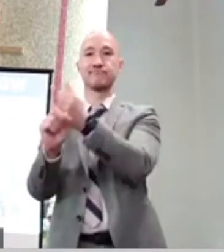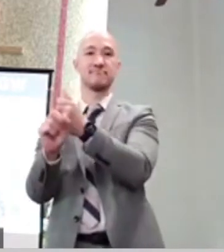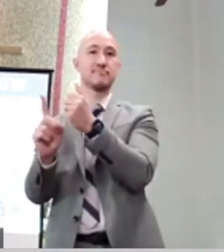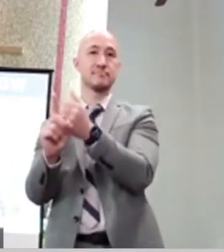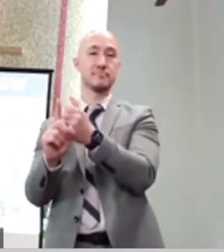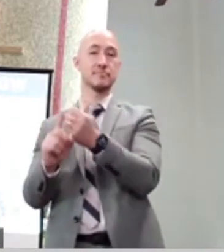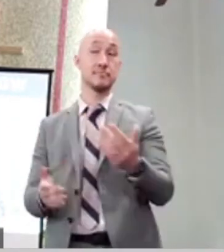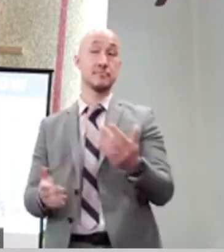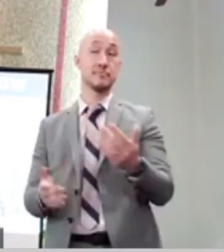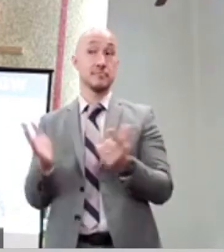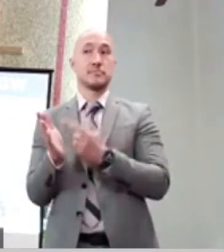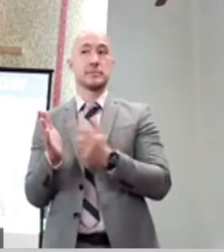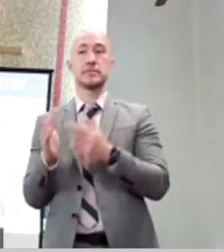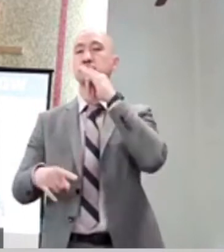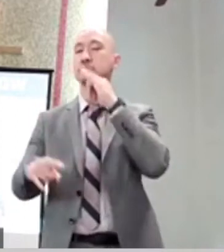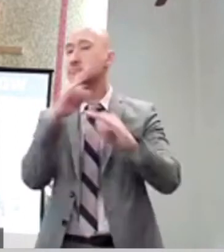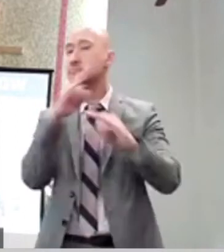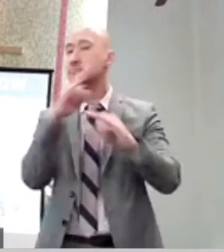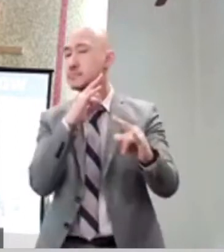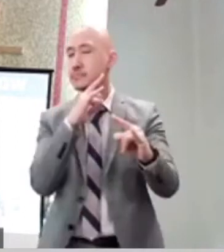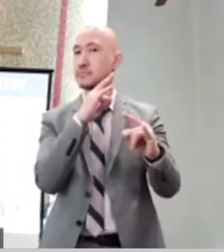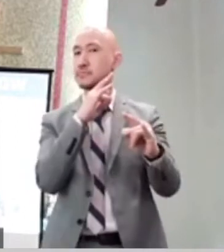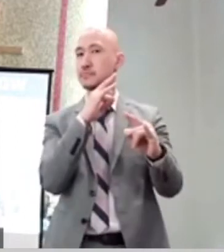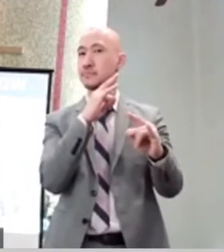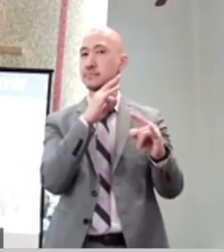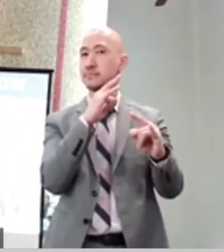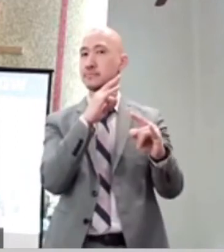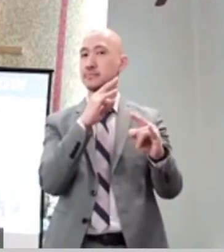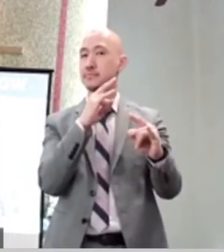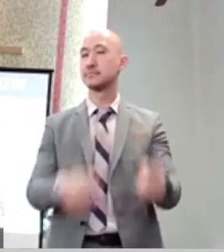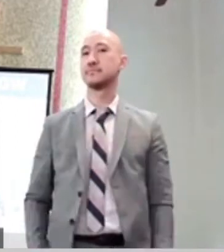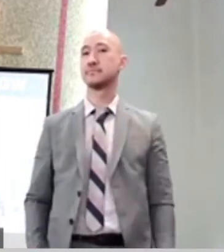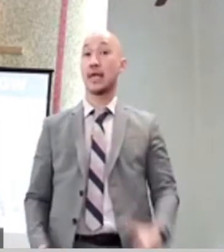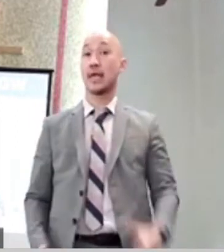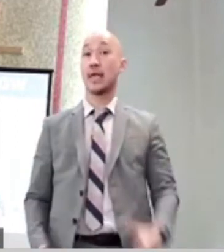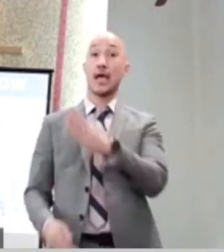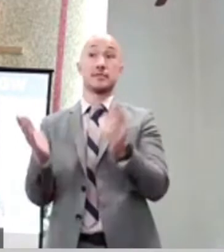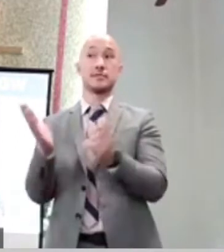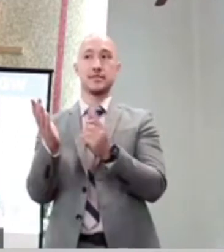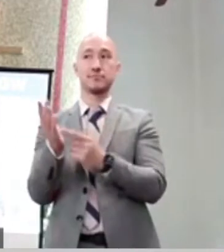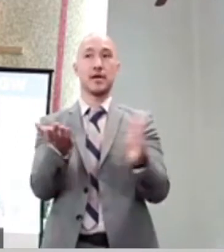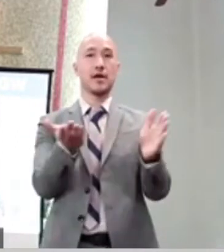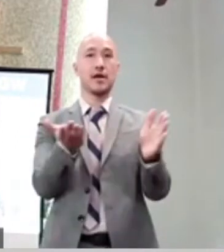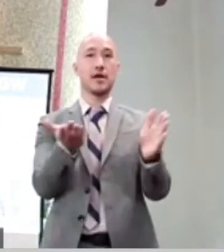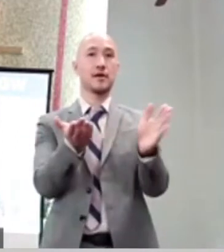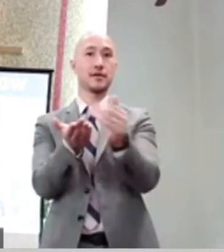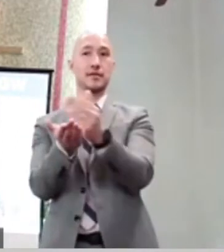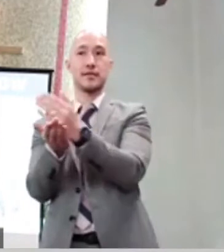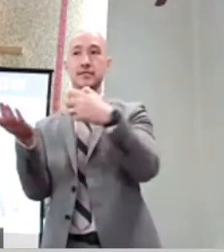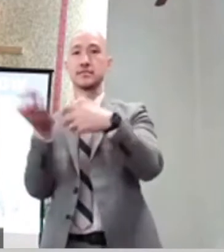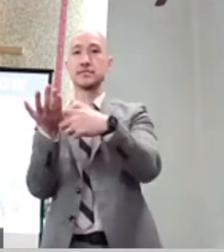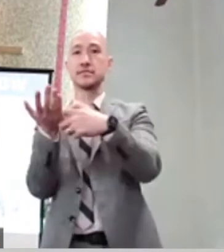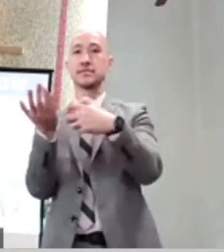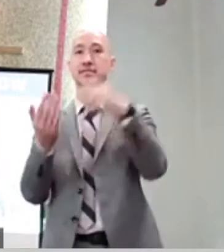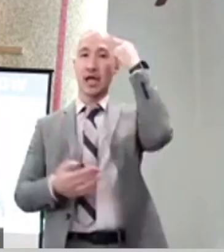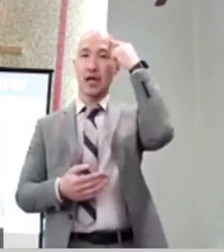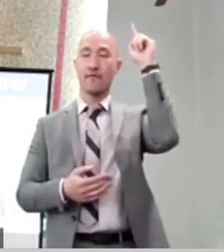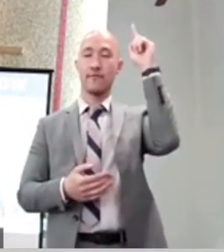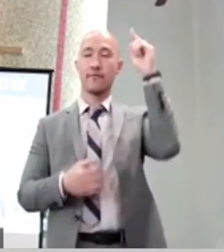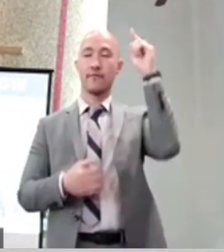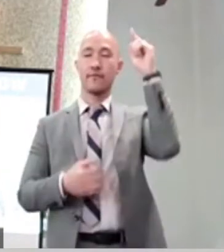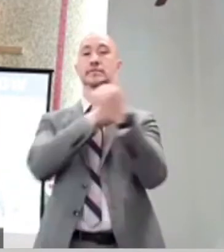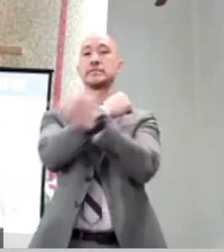they collected taxes and they collected it for Rome, and the Jews did not have a good association with Rome. So they